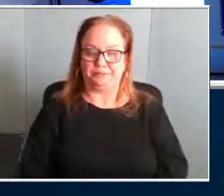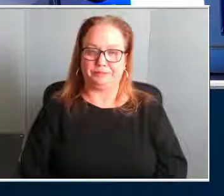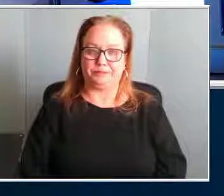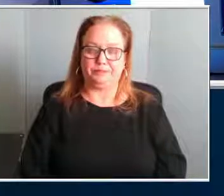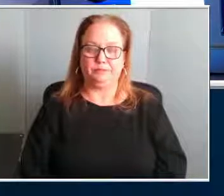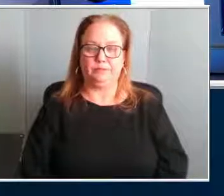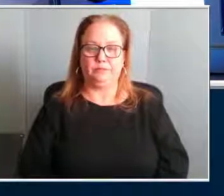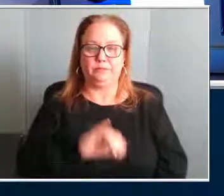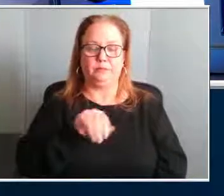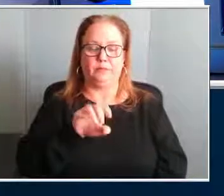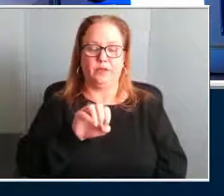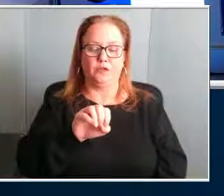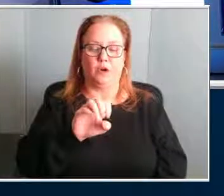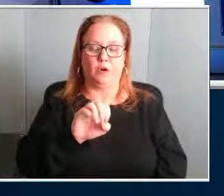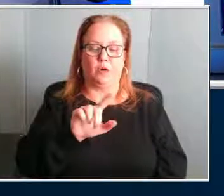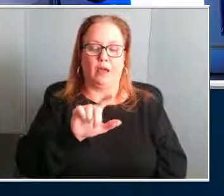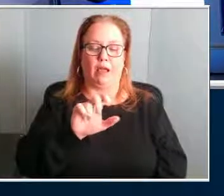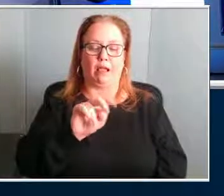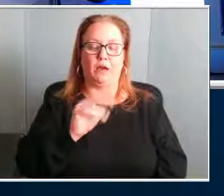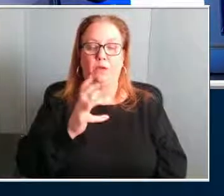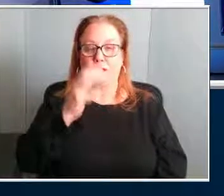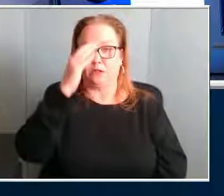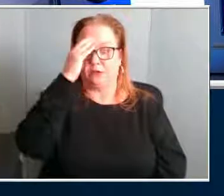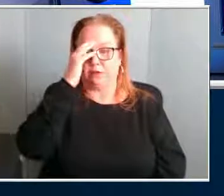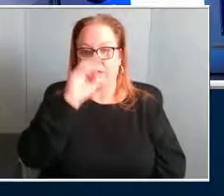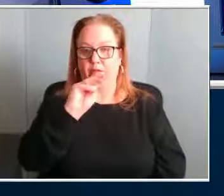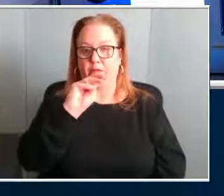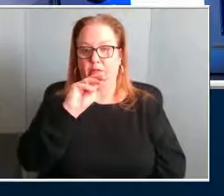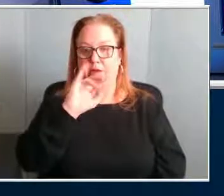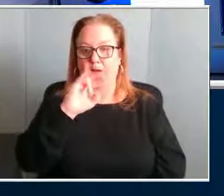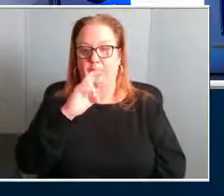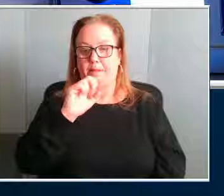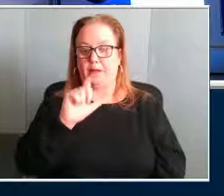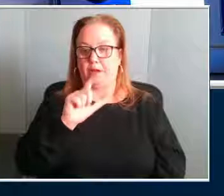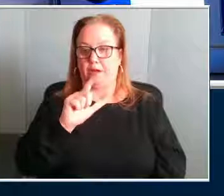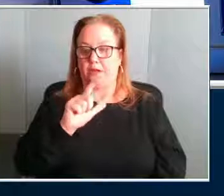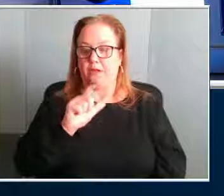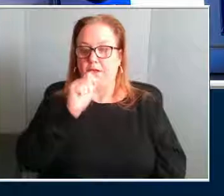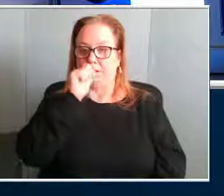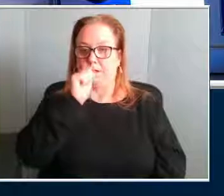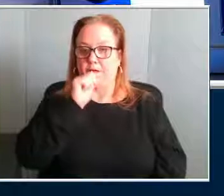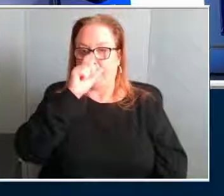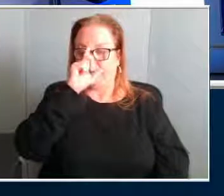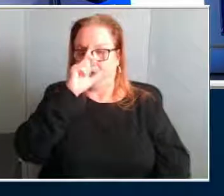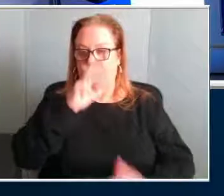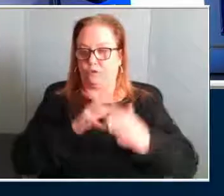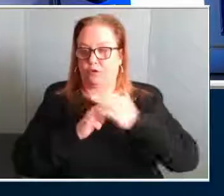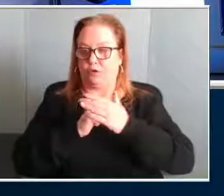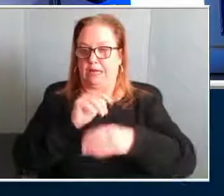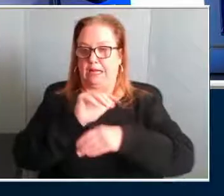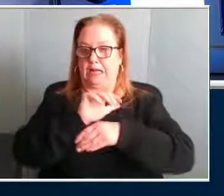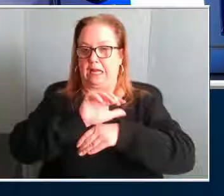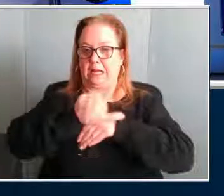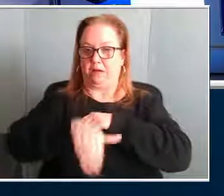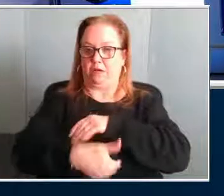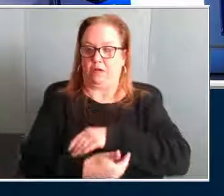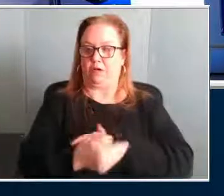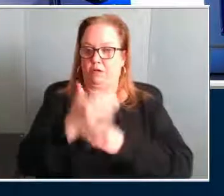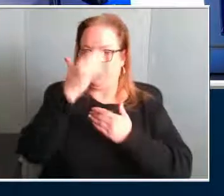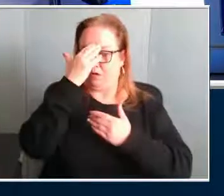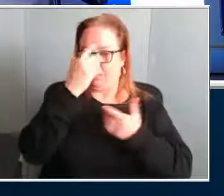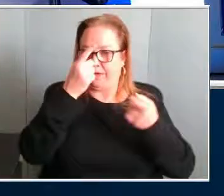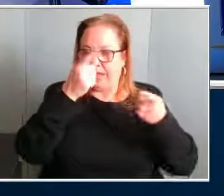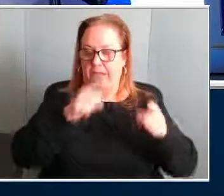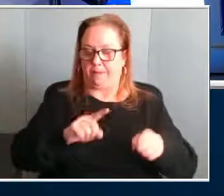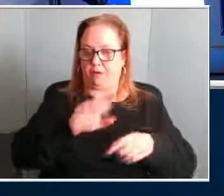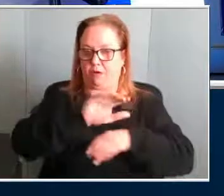Joellen wants to know if it's possible that Michael, our guest, suffered the stroke during the night, or are you able to tell if it happened during the night?